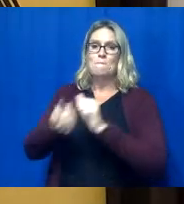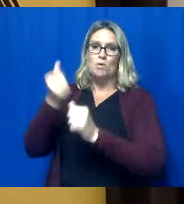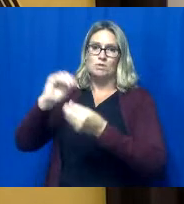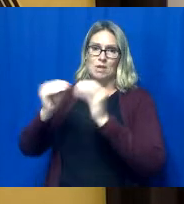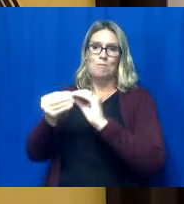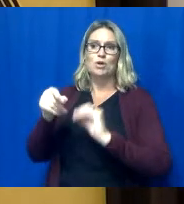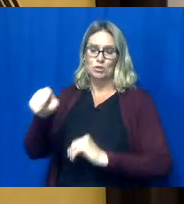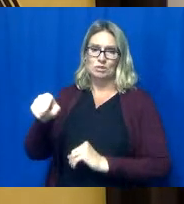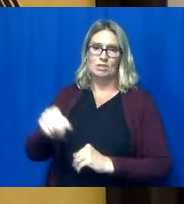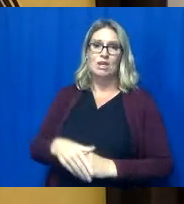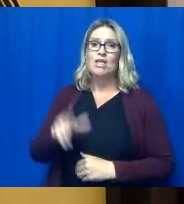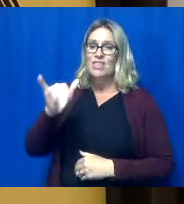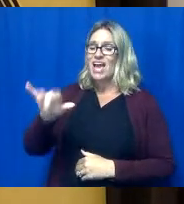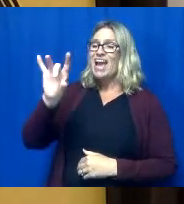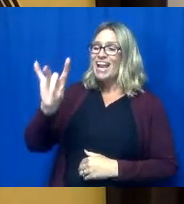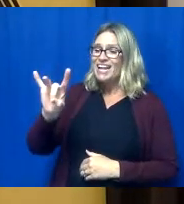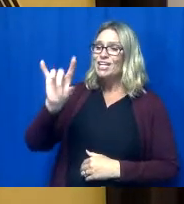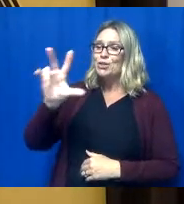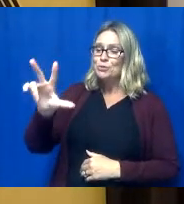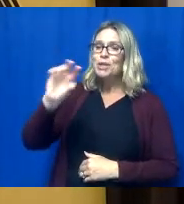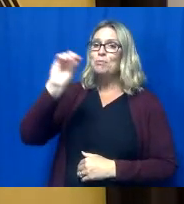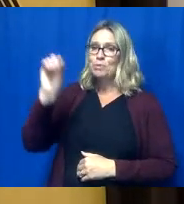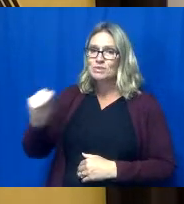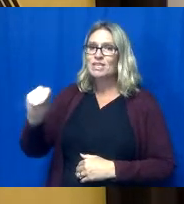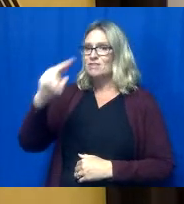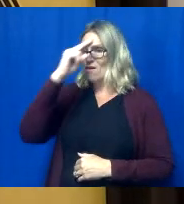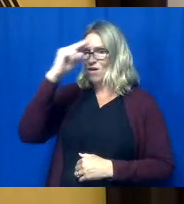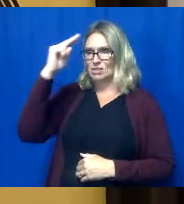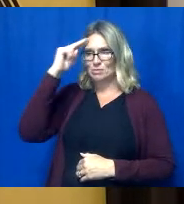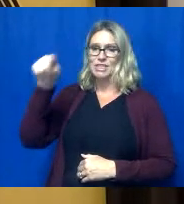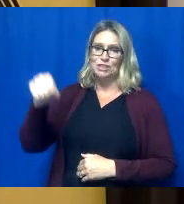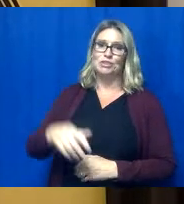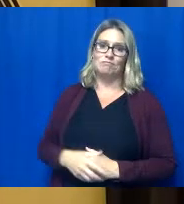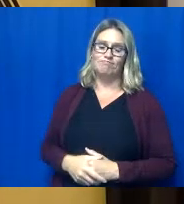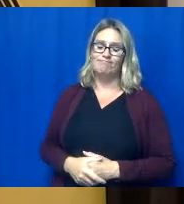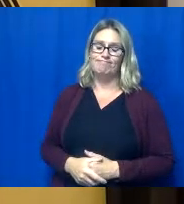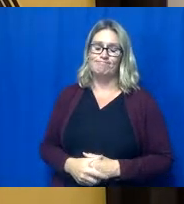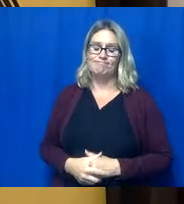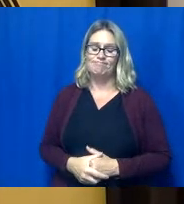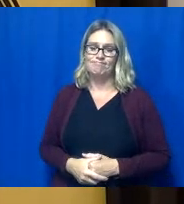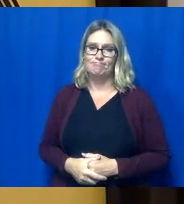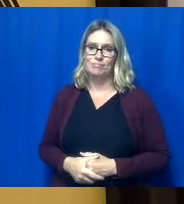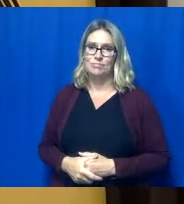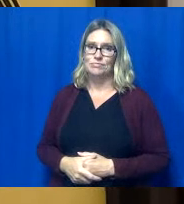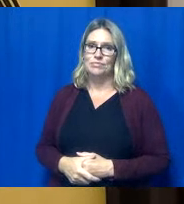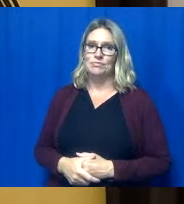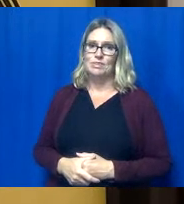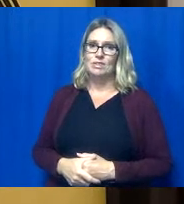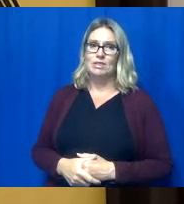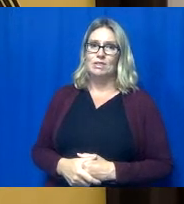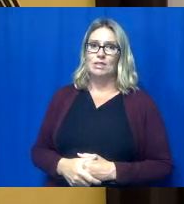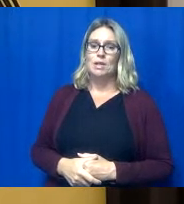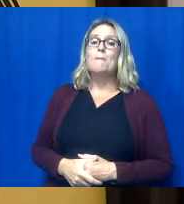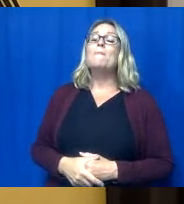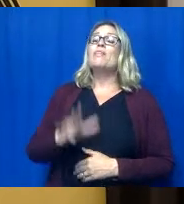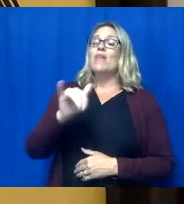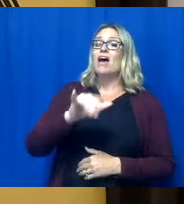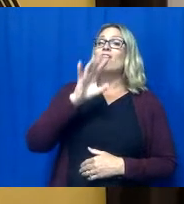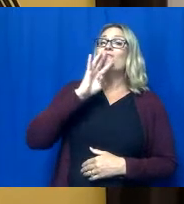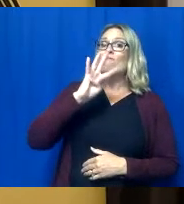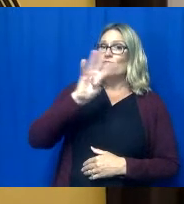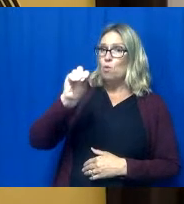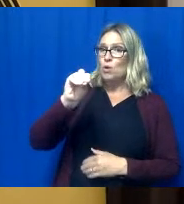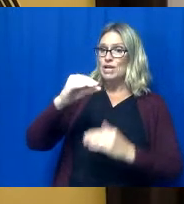represented 83% of hospitalizations. I'm talking people 40 and over,